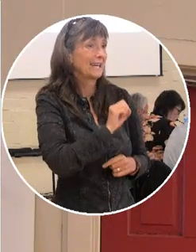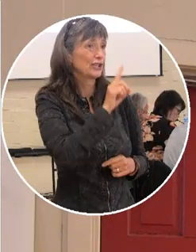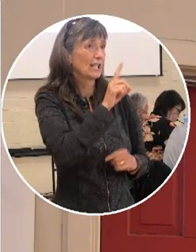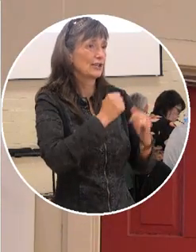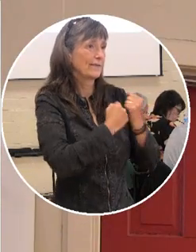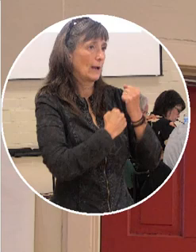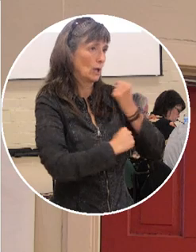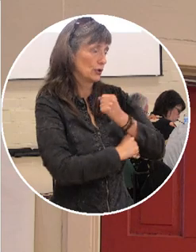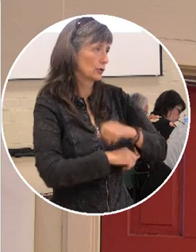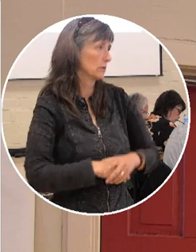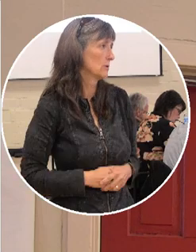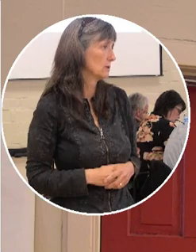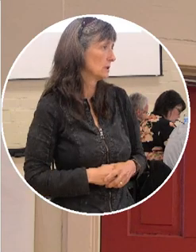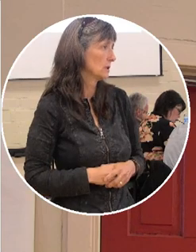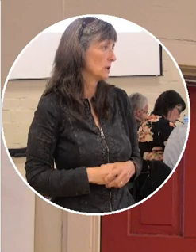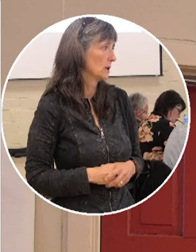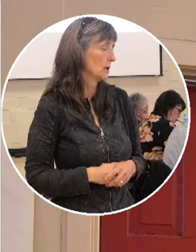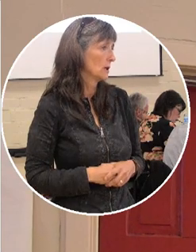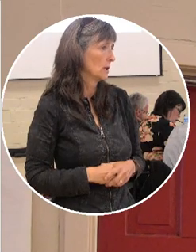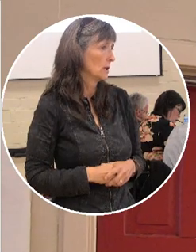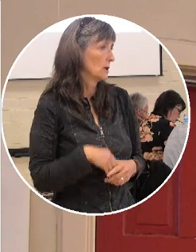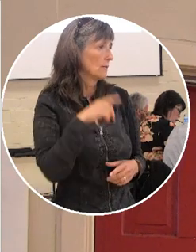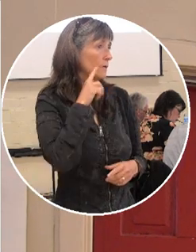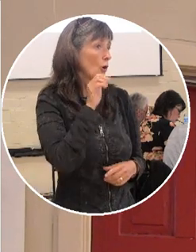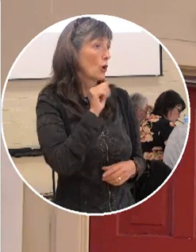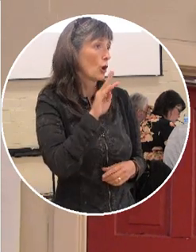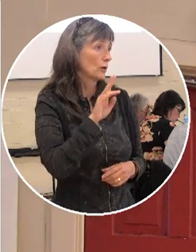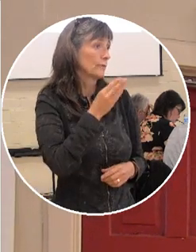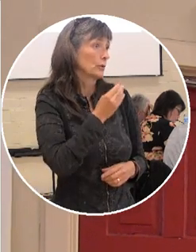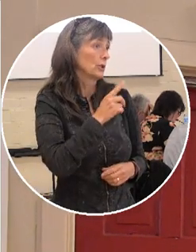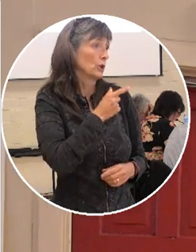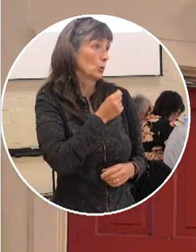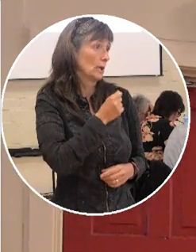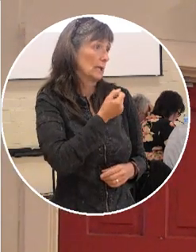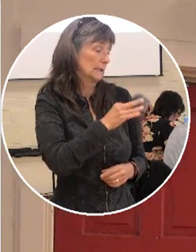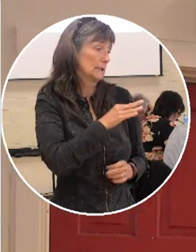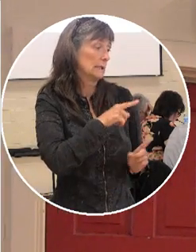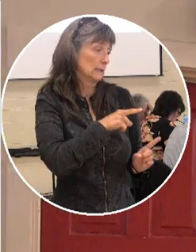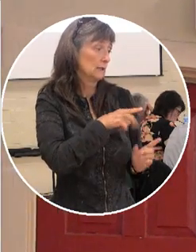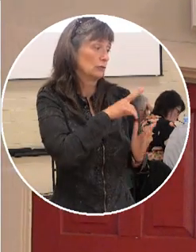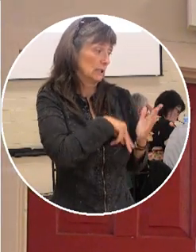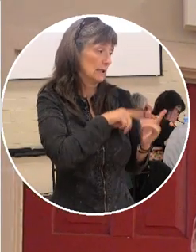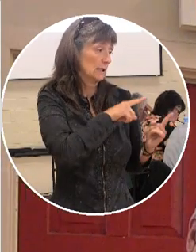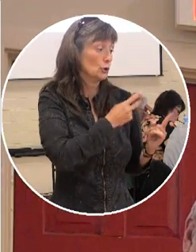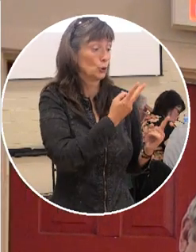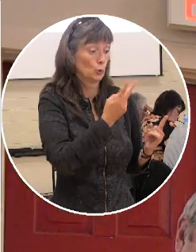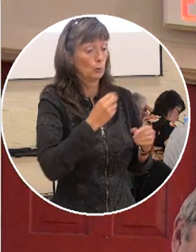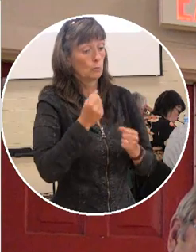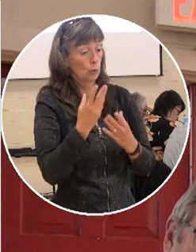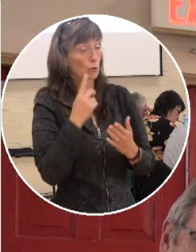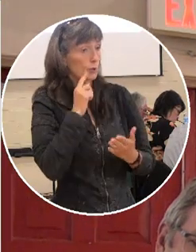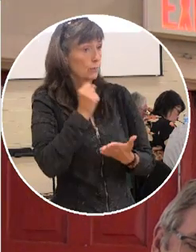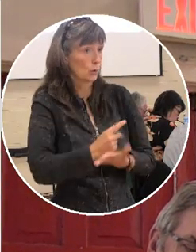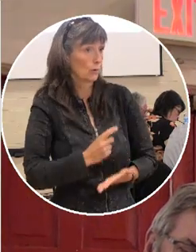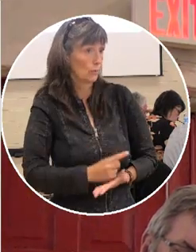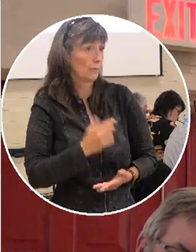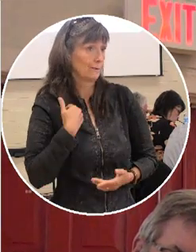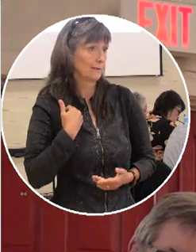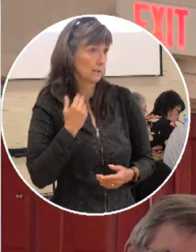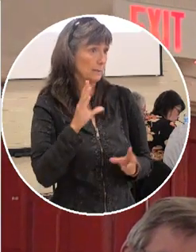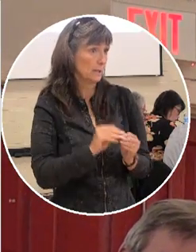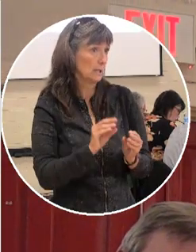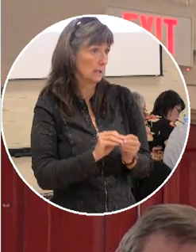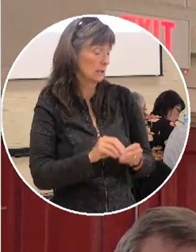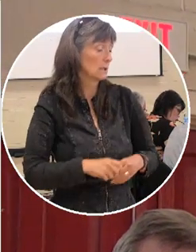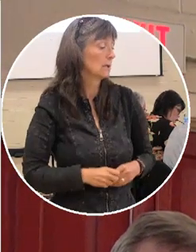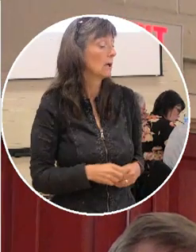Foundation for a meeting on August 14th, 2019. There were two motions approved at this meeting.